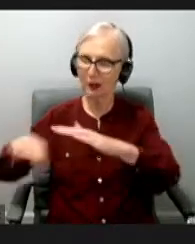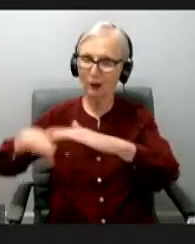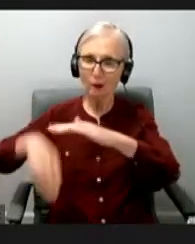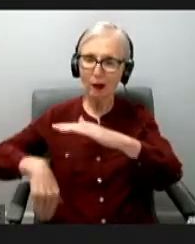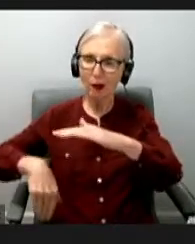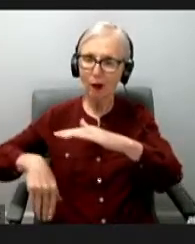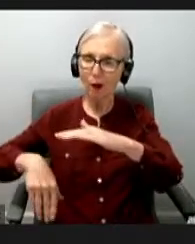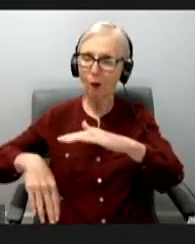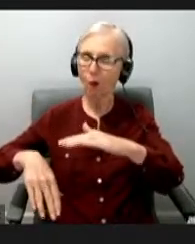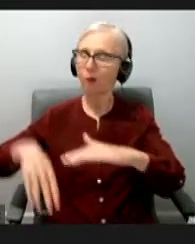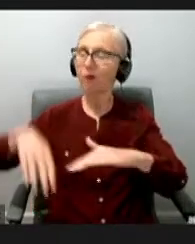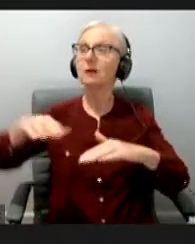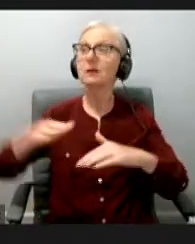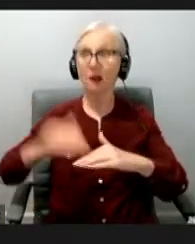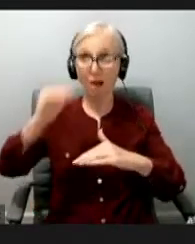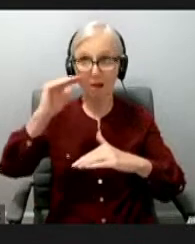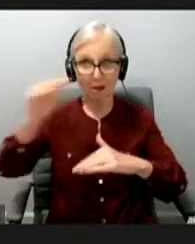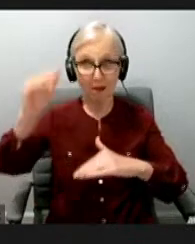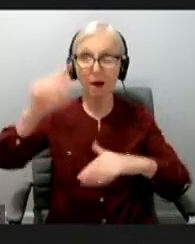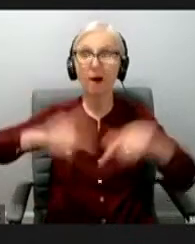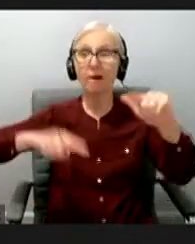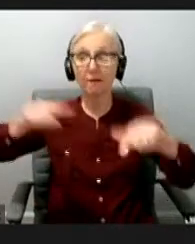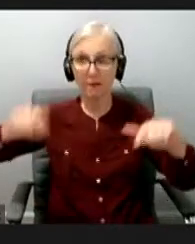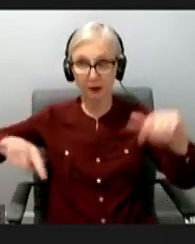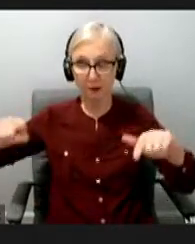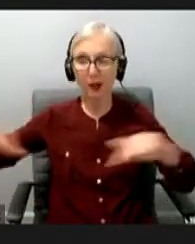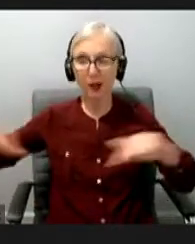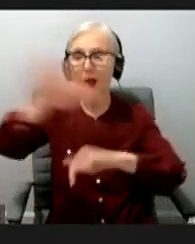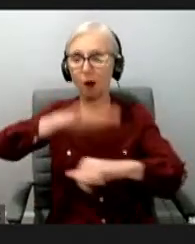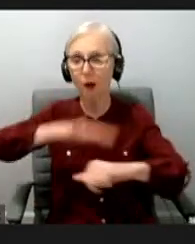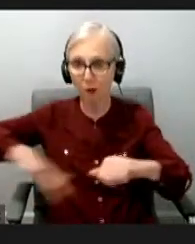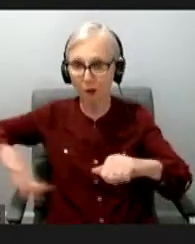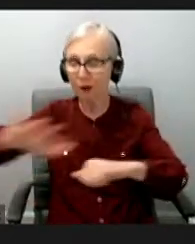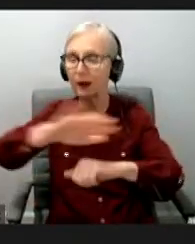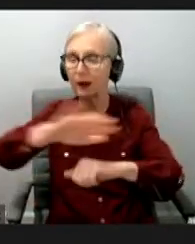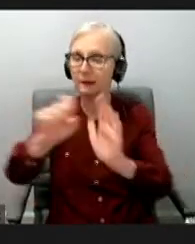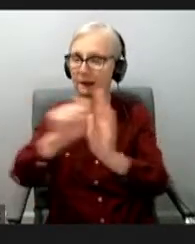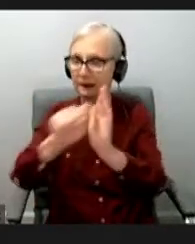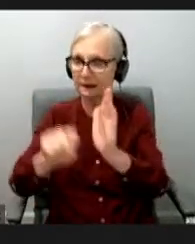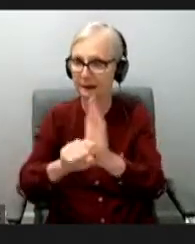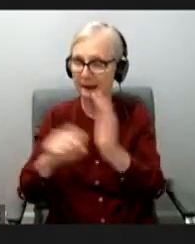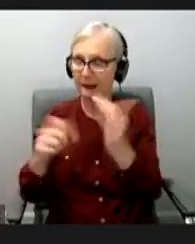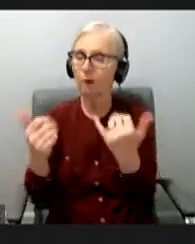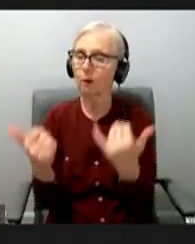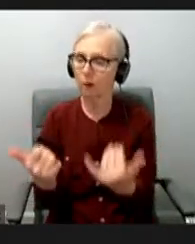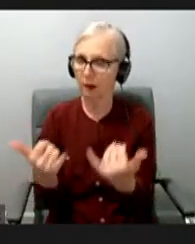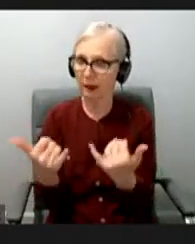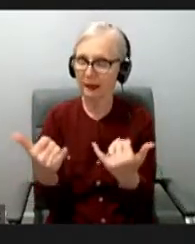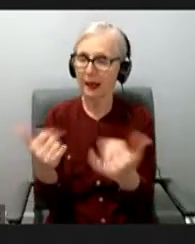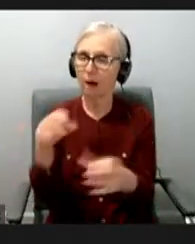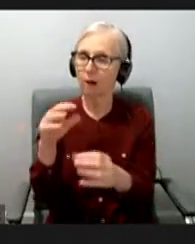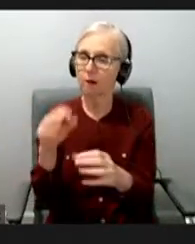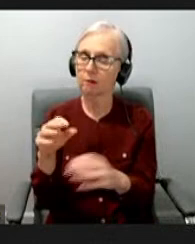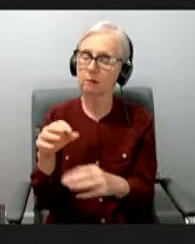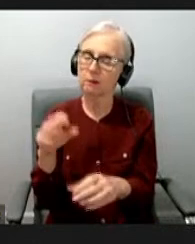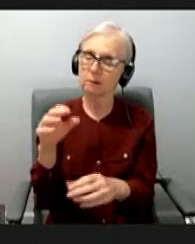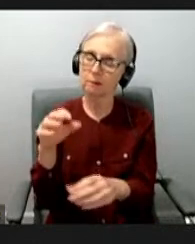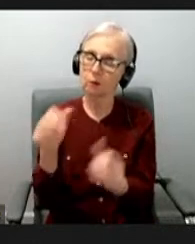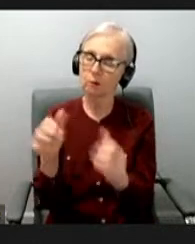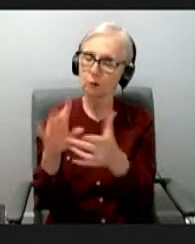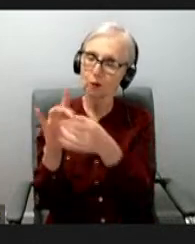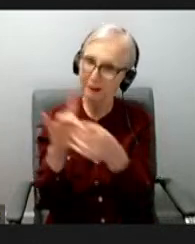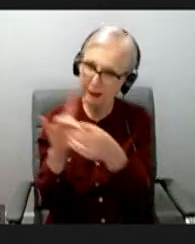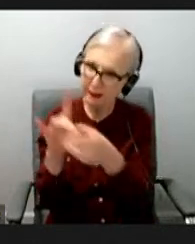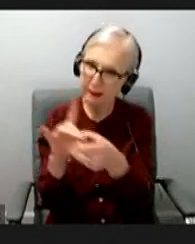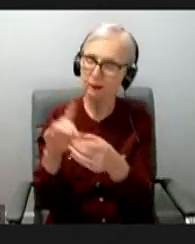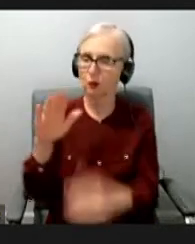is quite a bit of variability in the state right now in the case rates that we are seeing in children. We know that throughout the